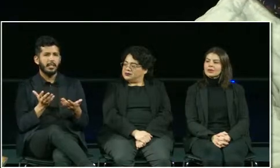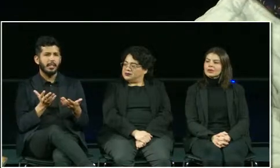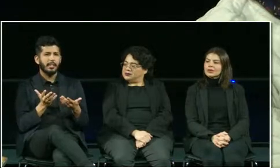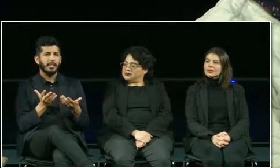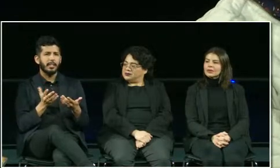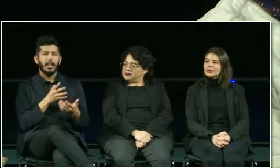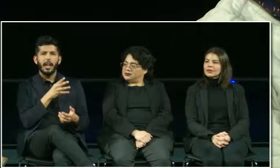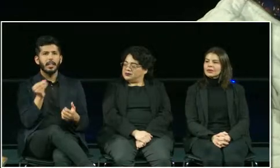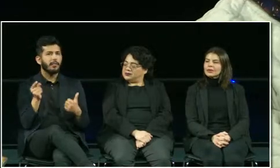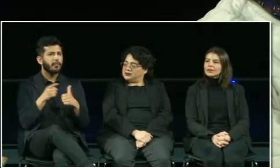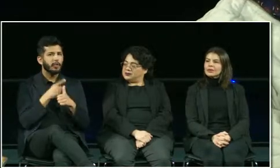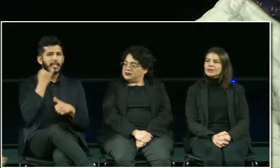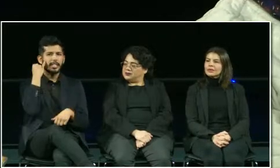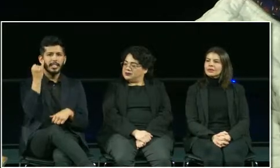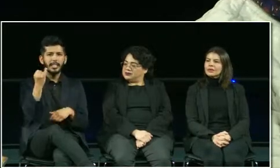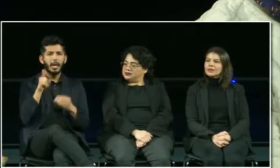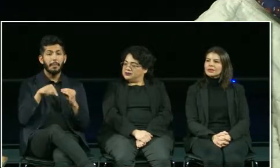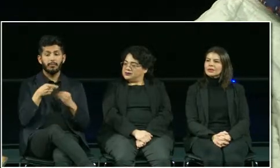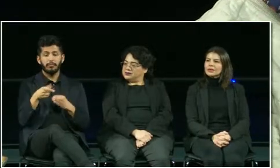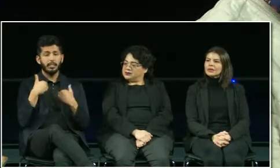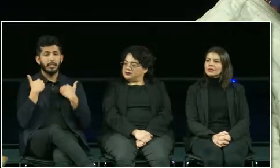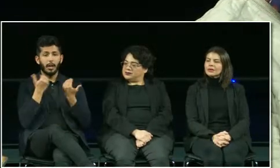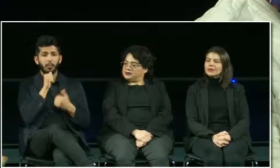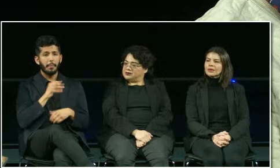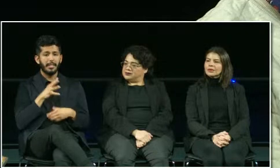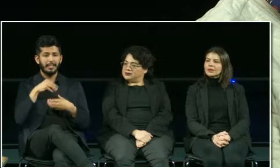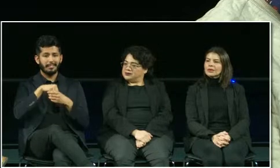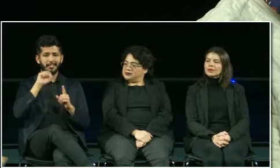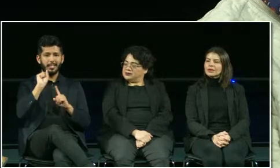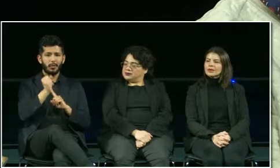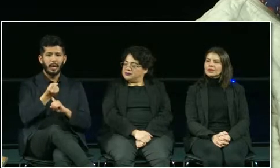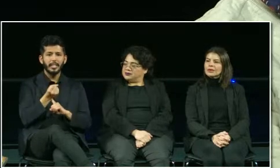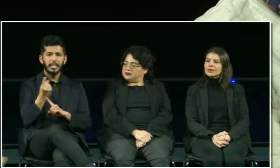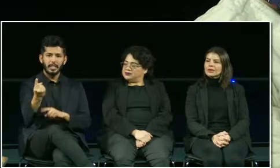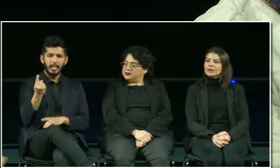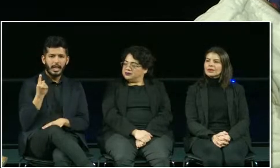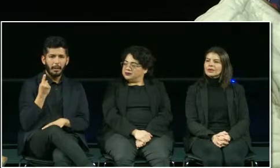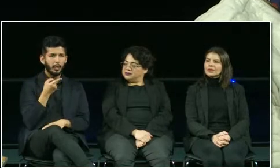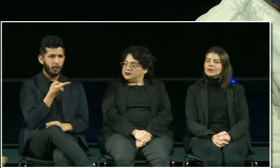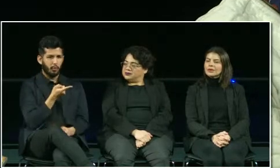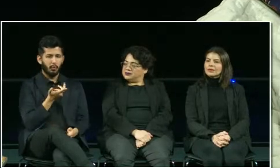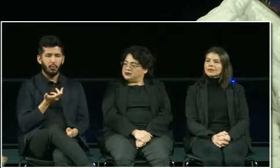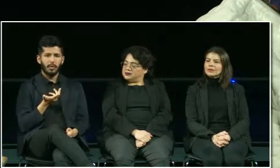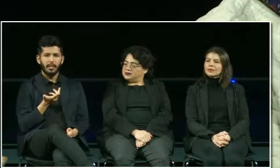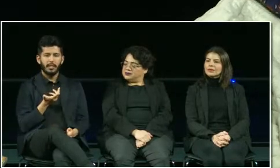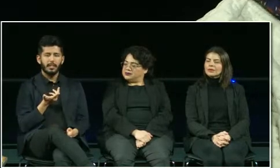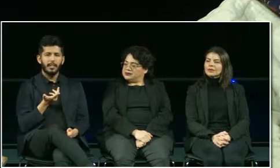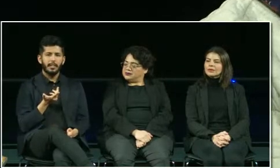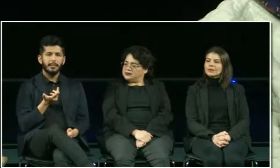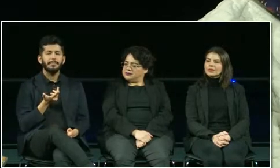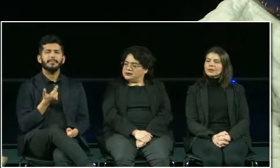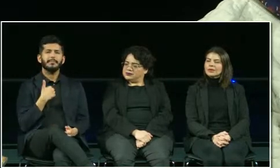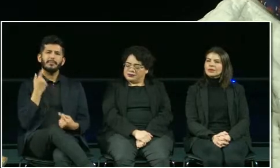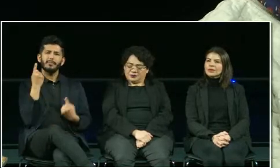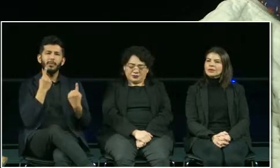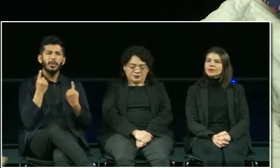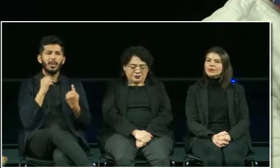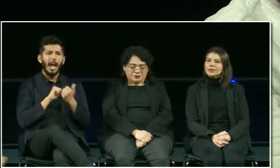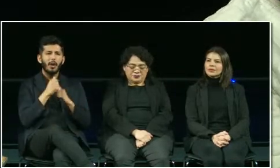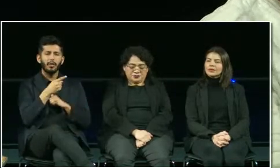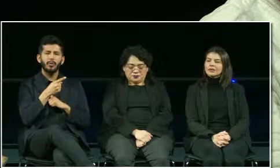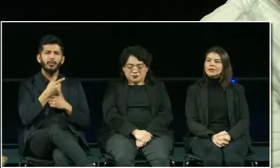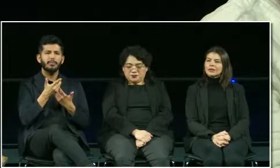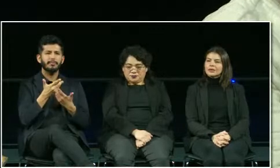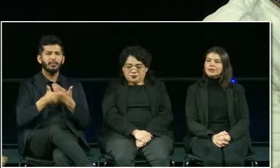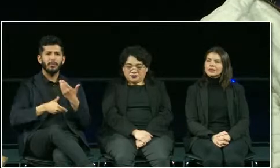first idea about a young woman in these circumstances came to you. I wondered how you go about